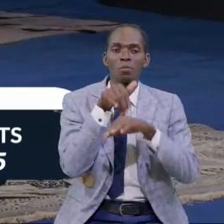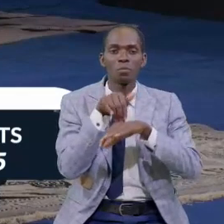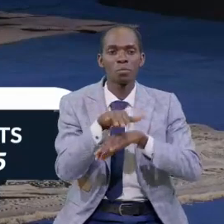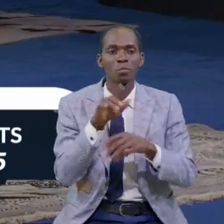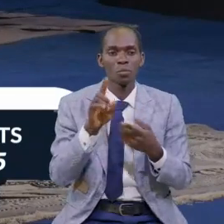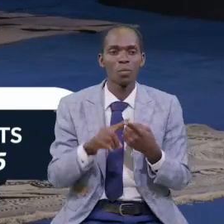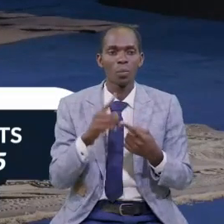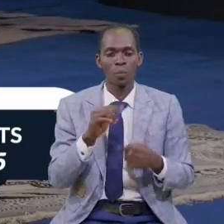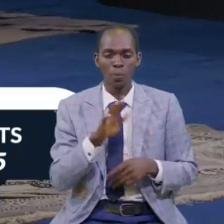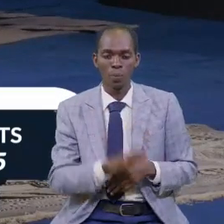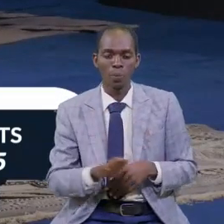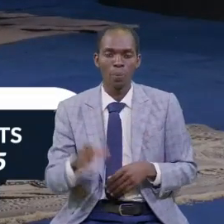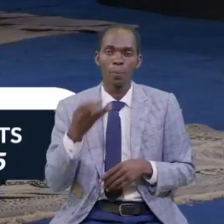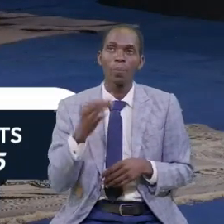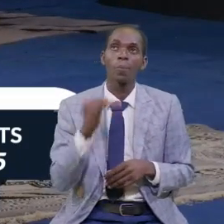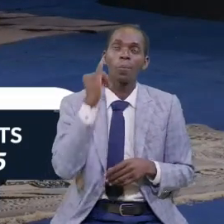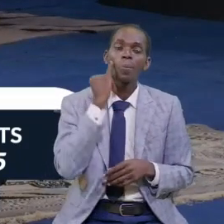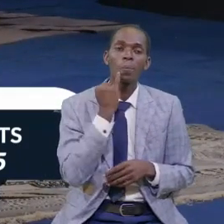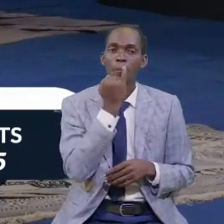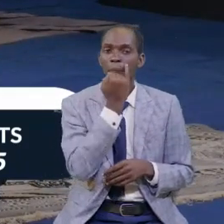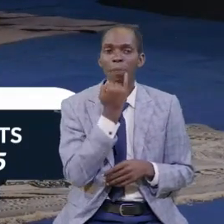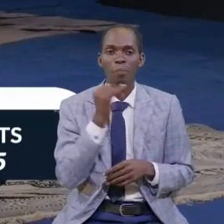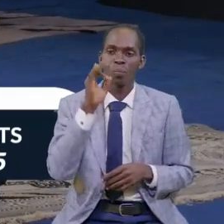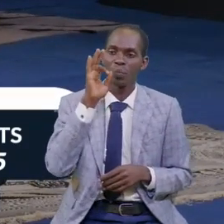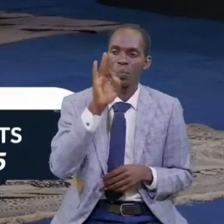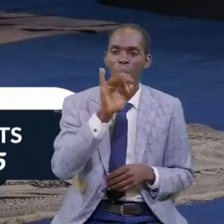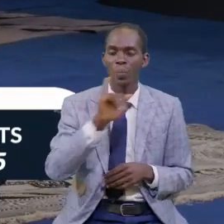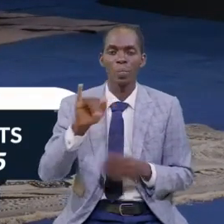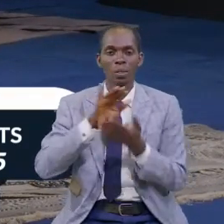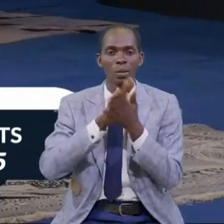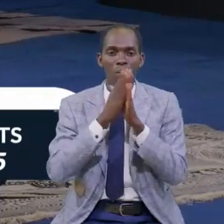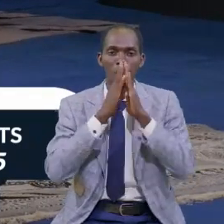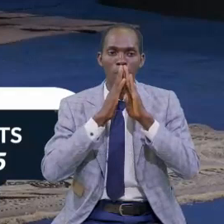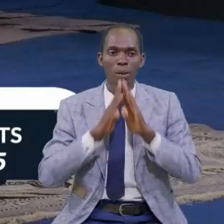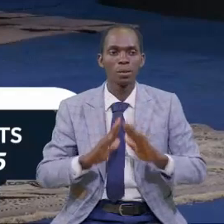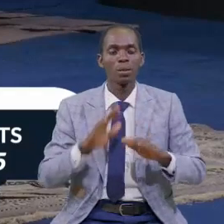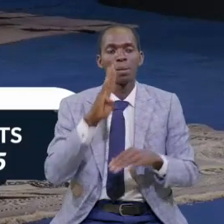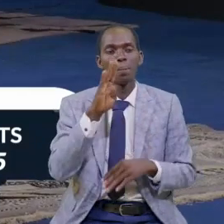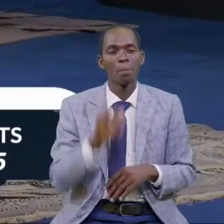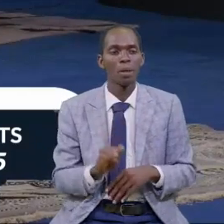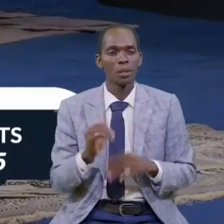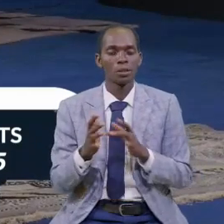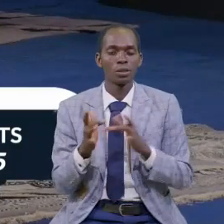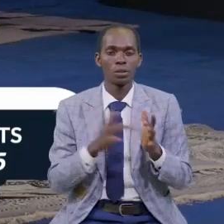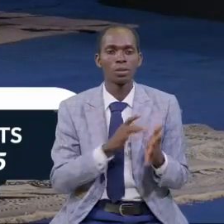of Israel, preaching peace by Jesus